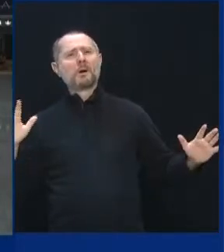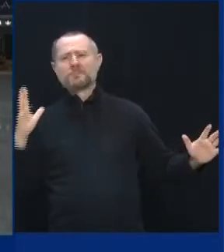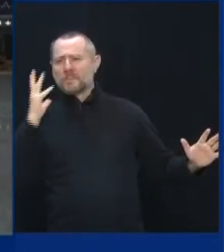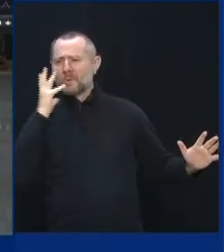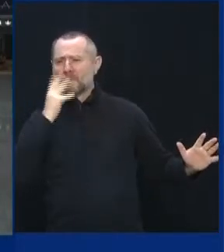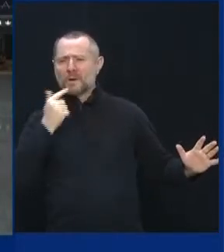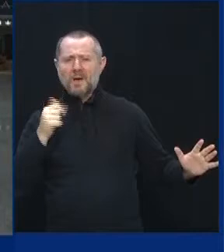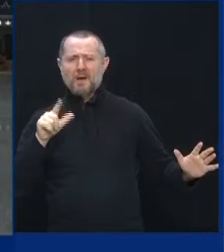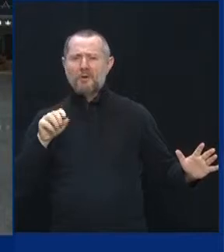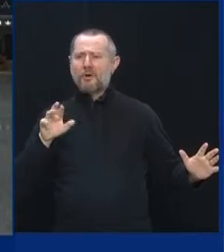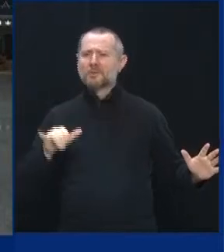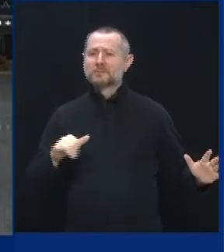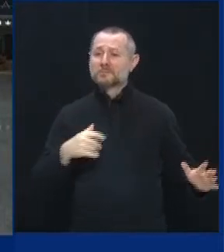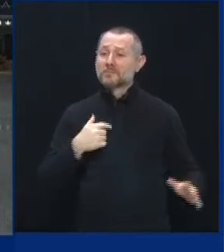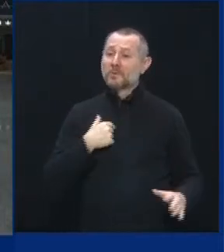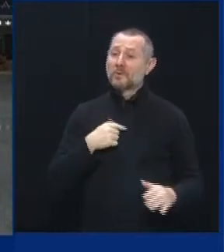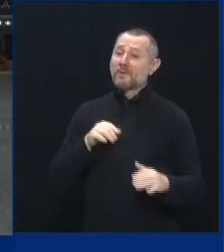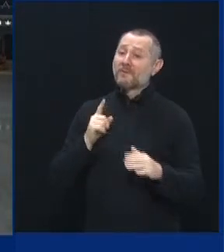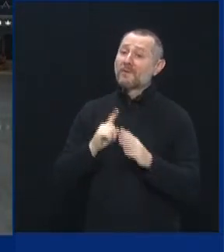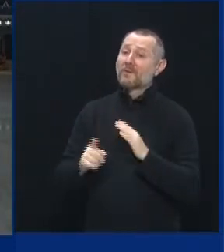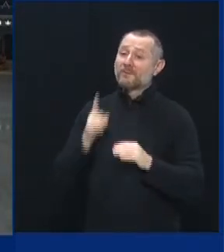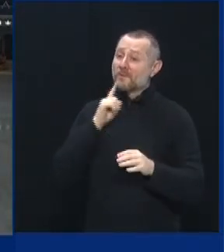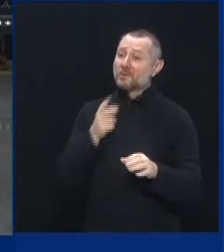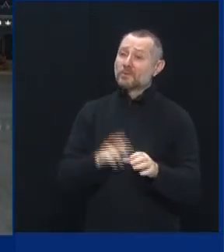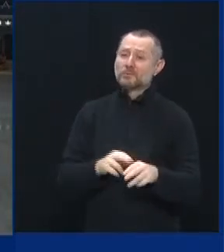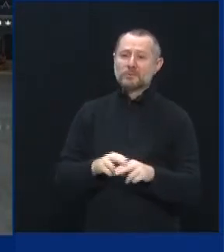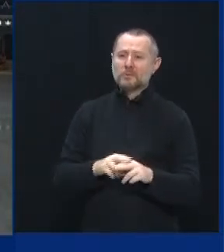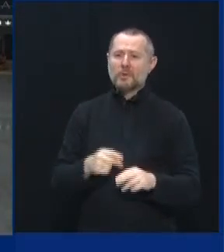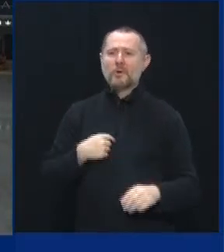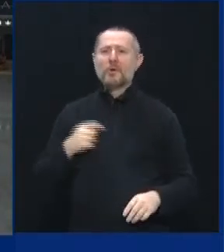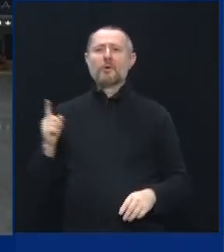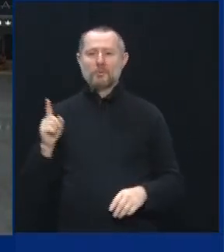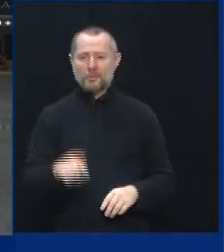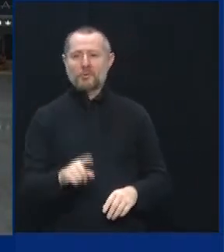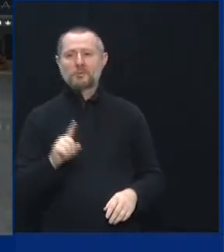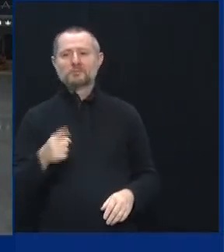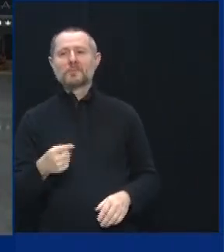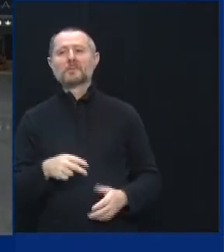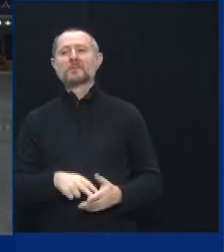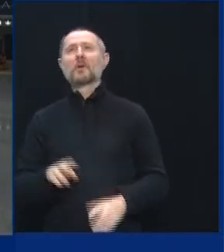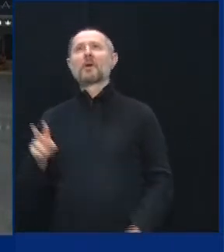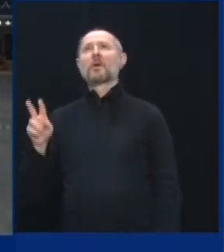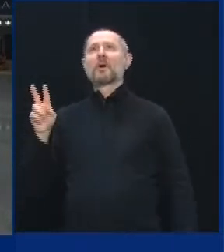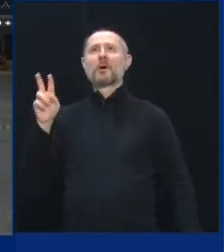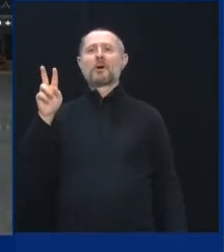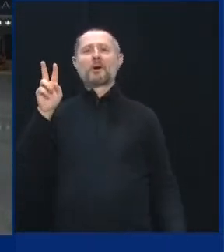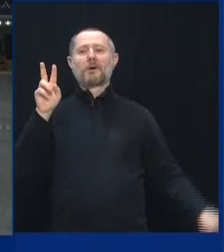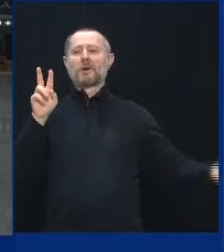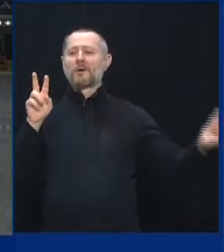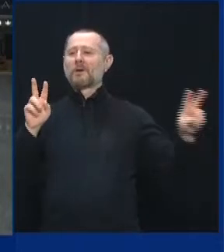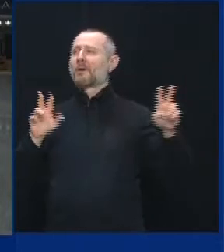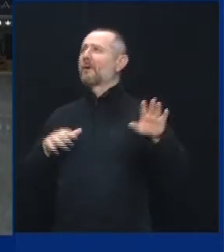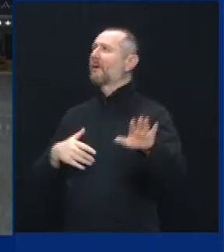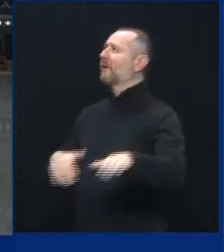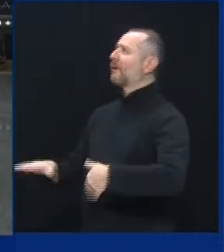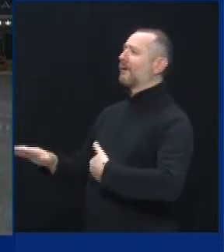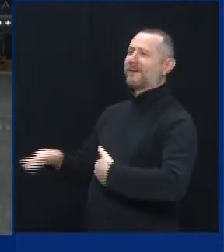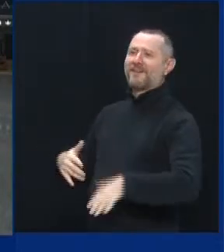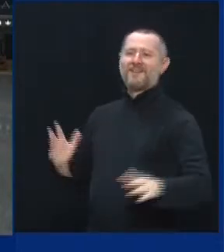to the Moynihan Train Hall to take a train. Go to the Moynihan Train Hall just to walk around and